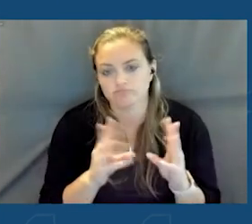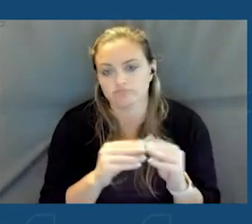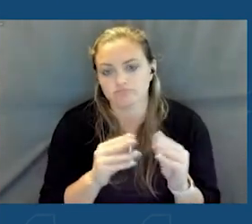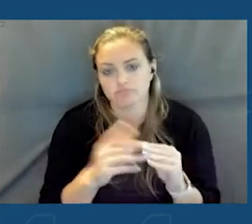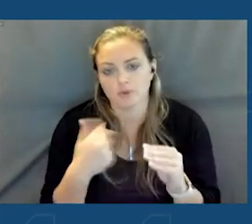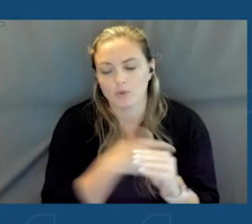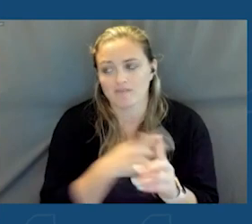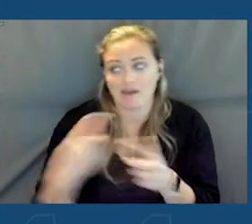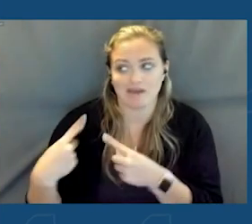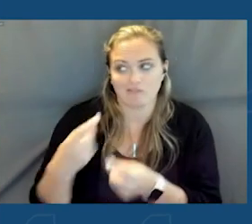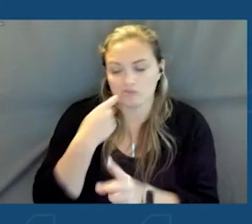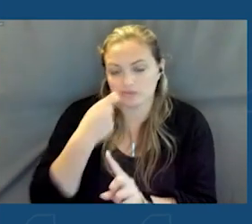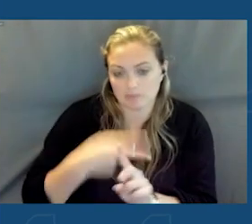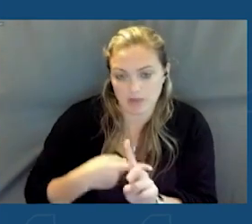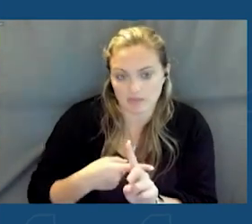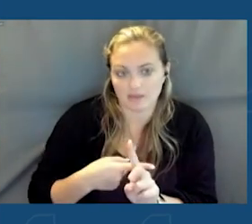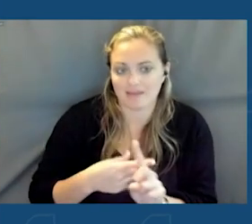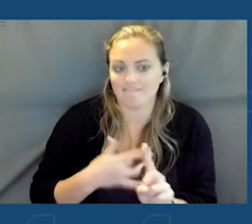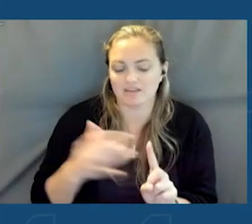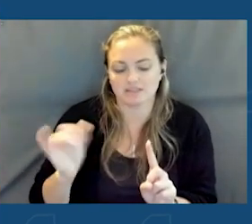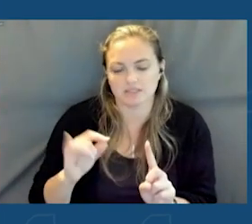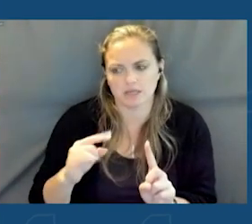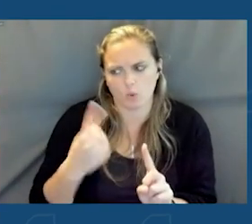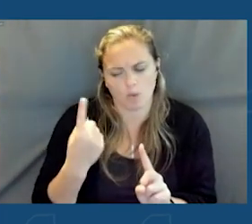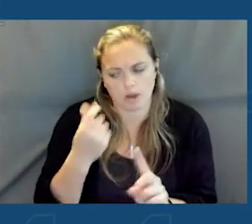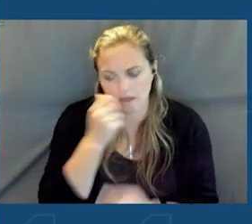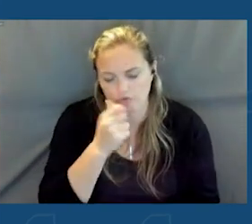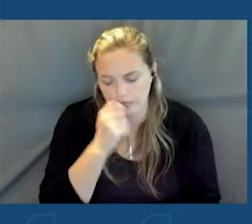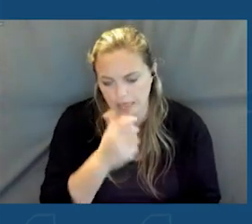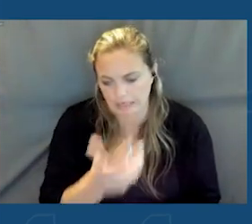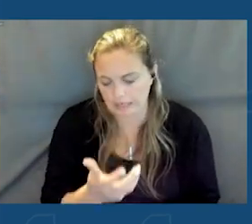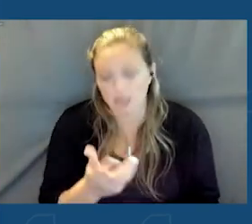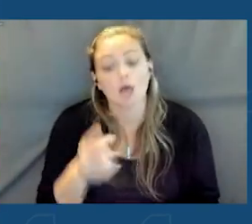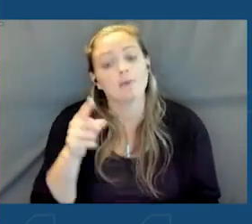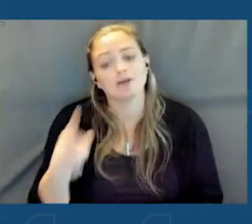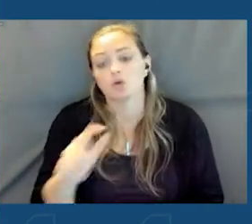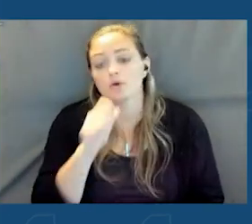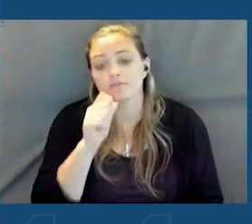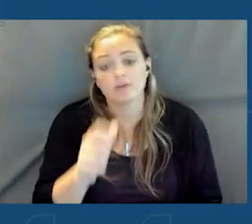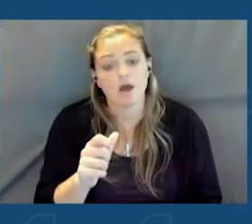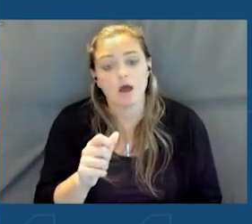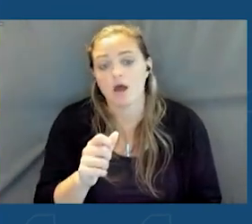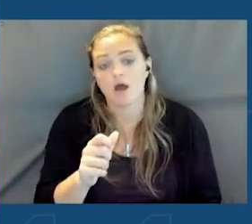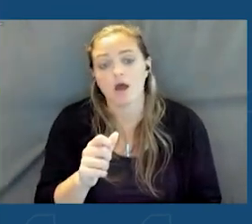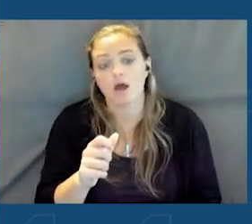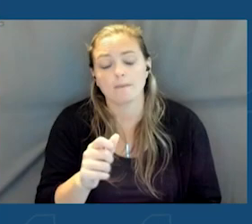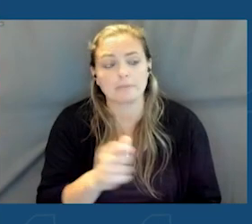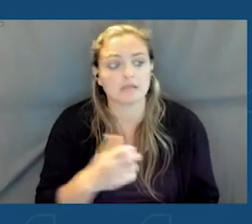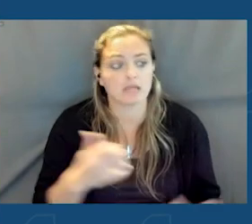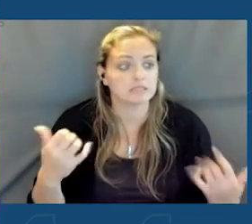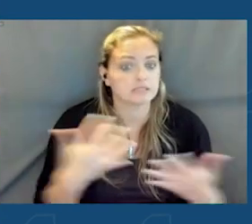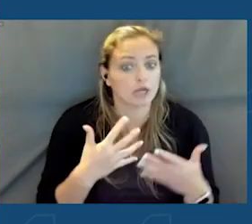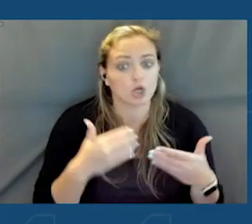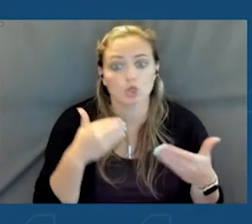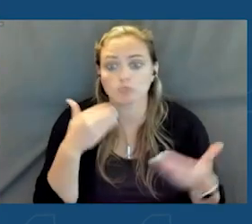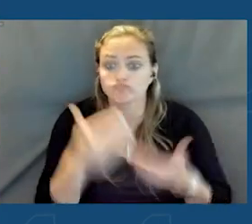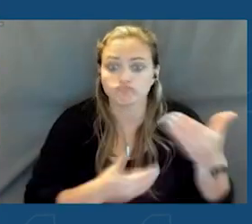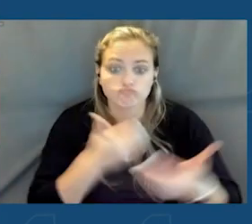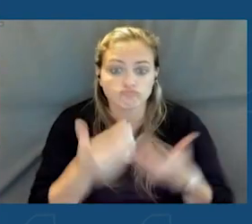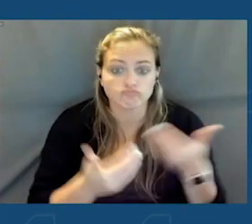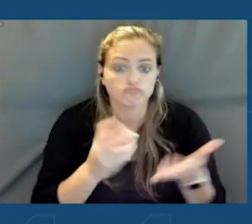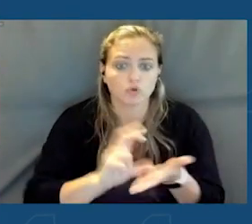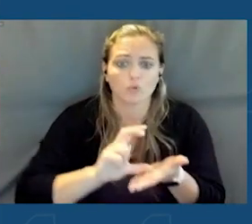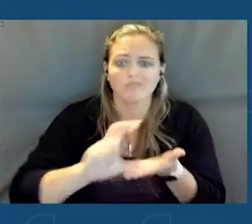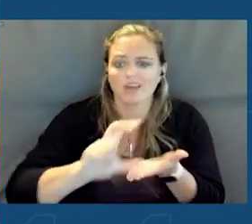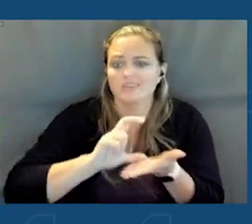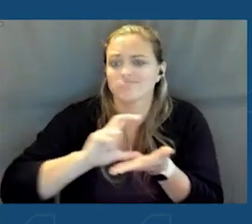last month, feels like one a day, that you have not been a fair-weather friend, that you have invested heavily, that you